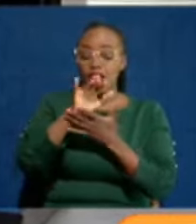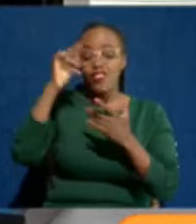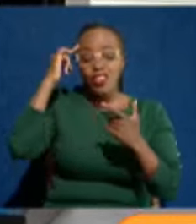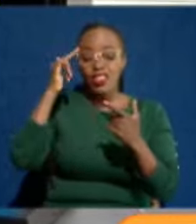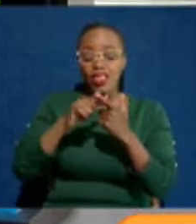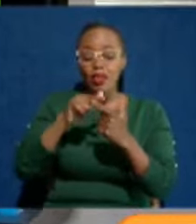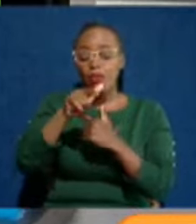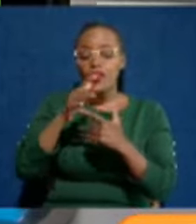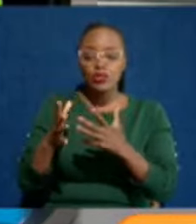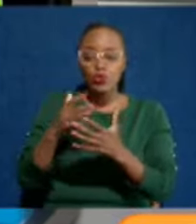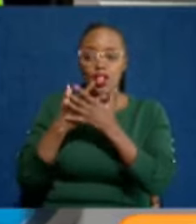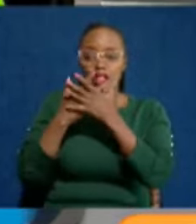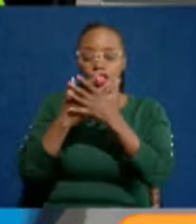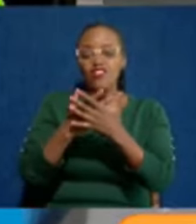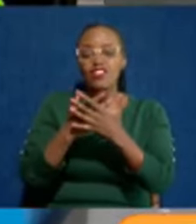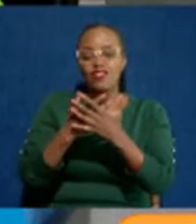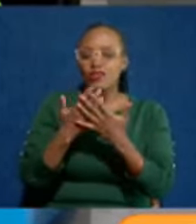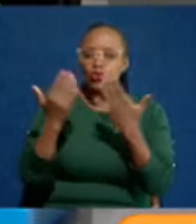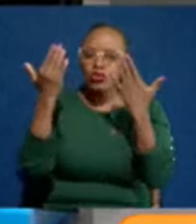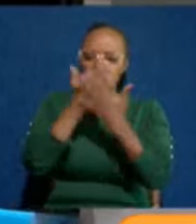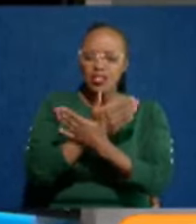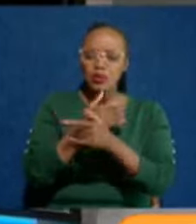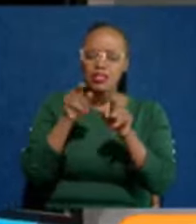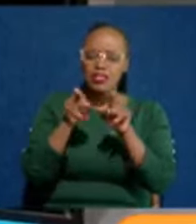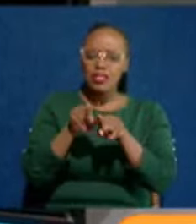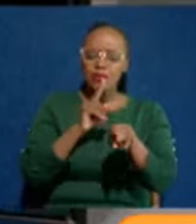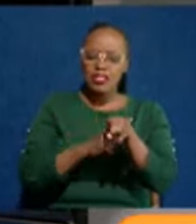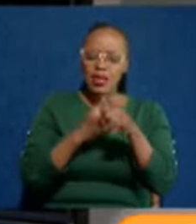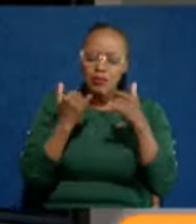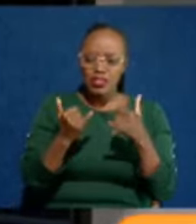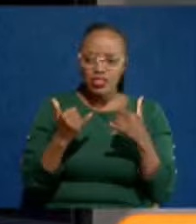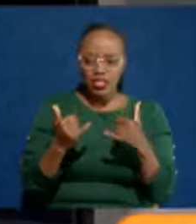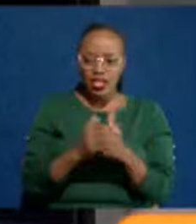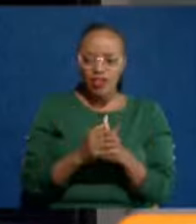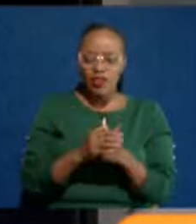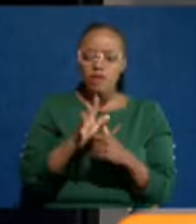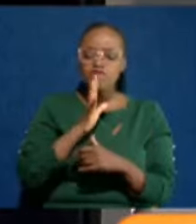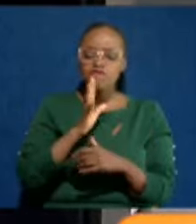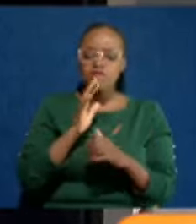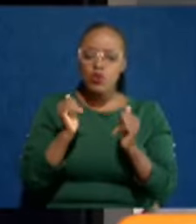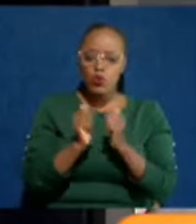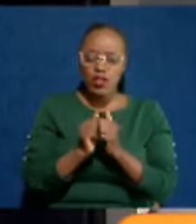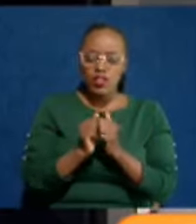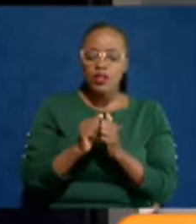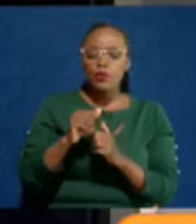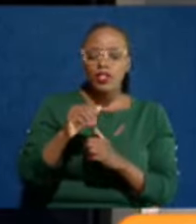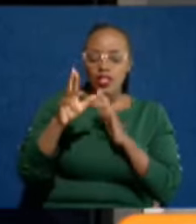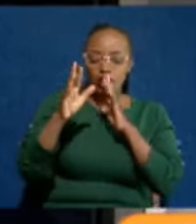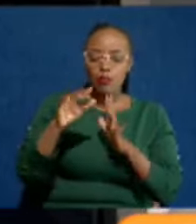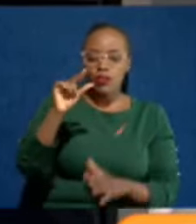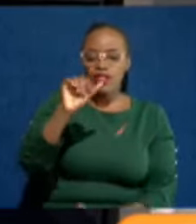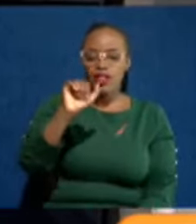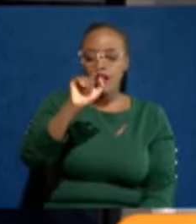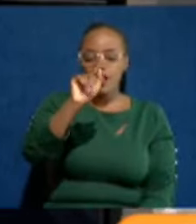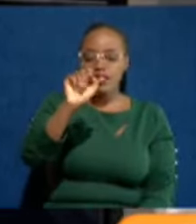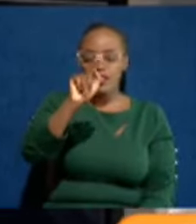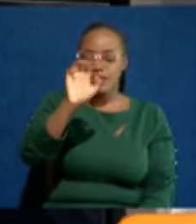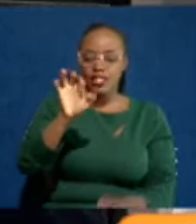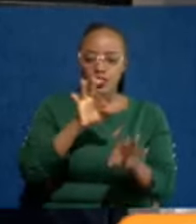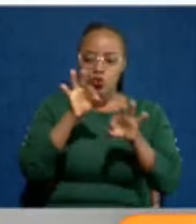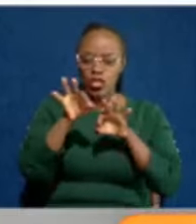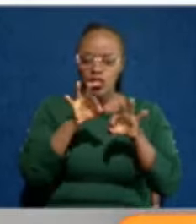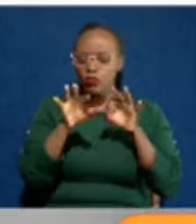and late into the night, including at this very hour. We'll be speaking to Njoroge Gatete in a moment to just take a look at